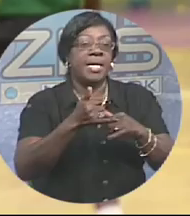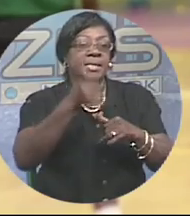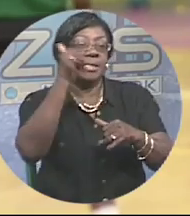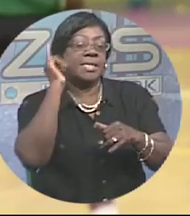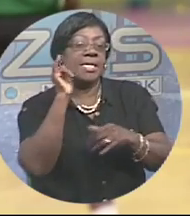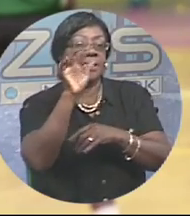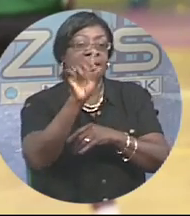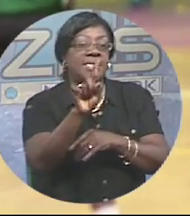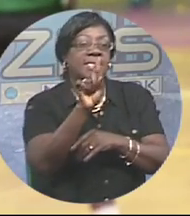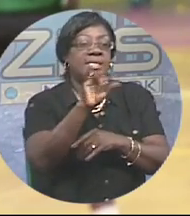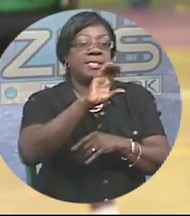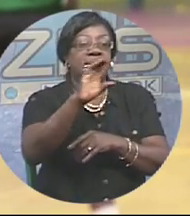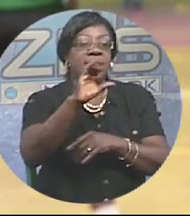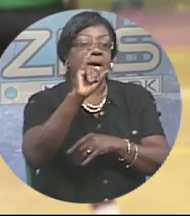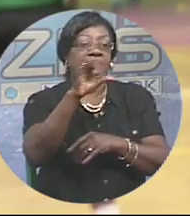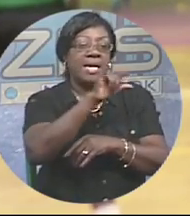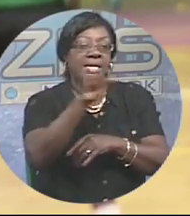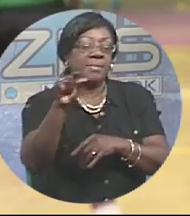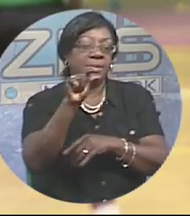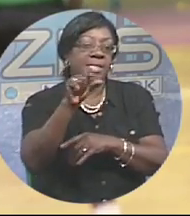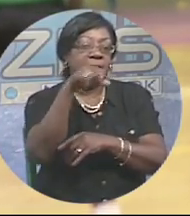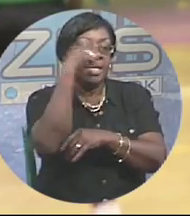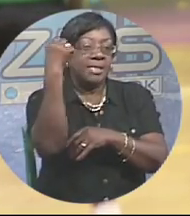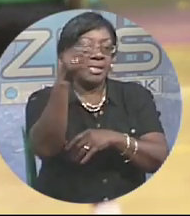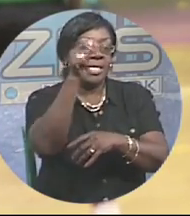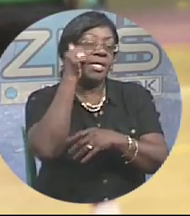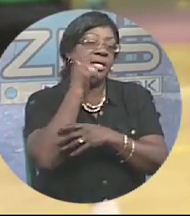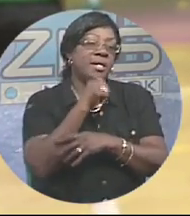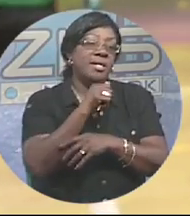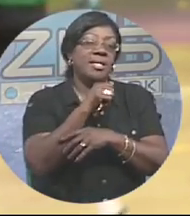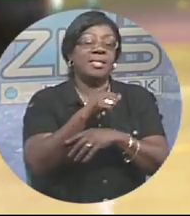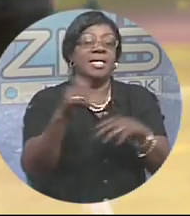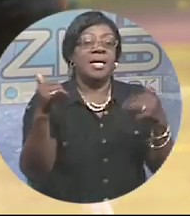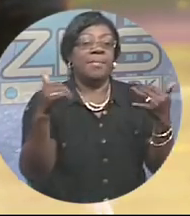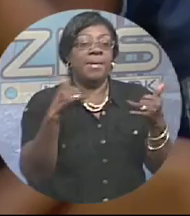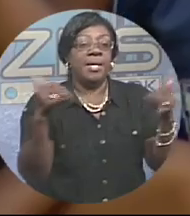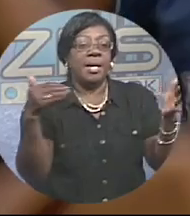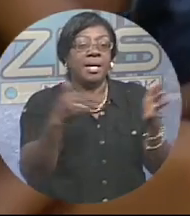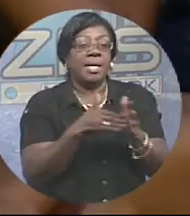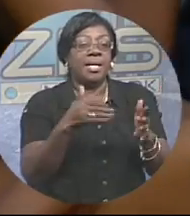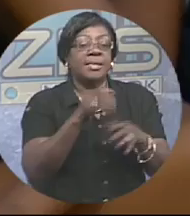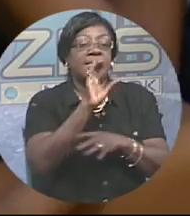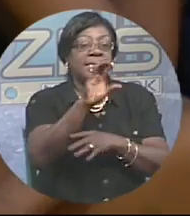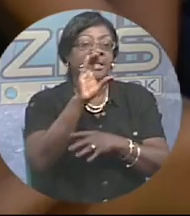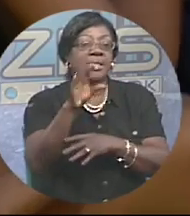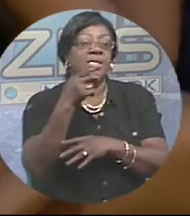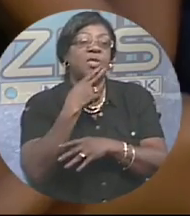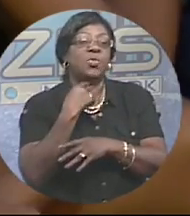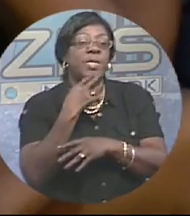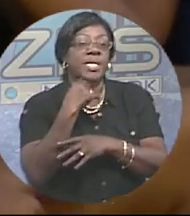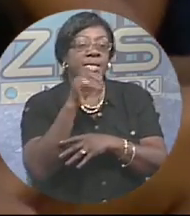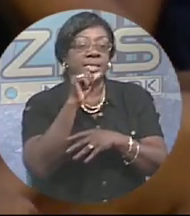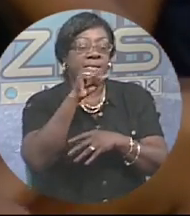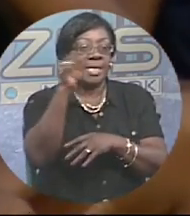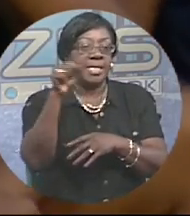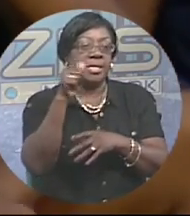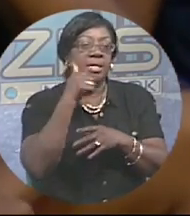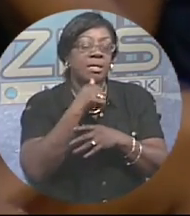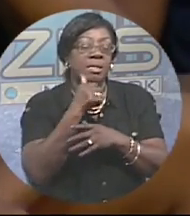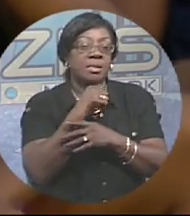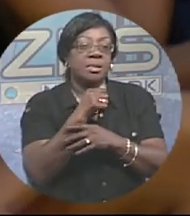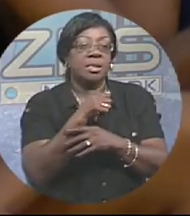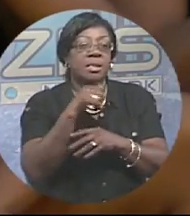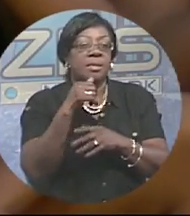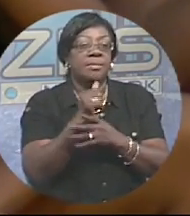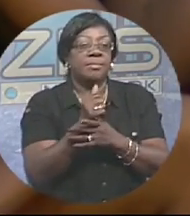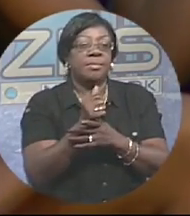Gibson senior girls, boy, they kicked the side. C.C. Sweeting senior girls in two sets. But this was an impressive end today, getting rid of C.C.